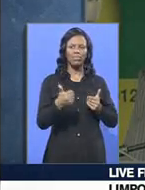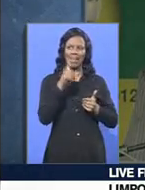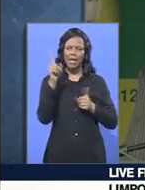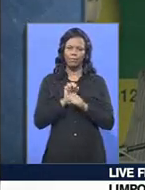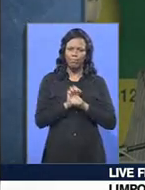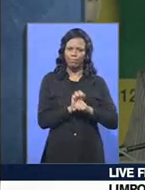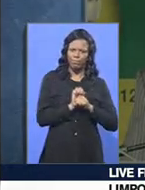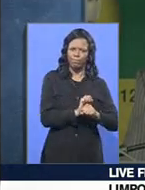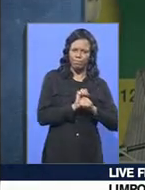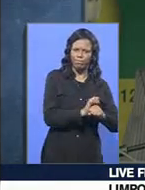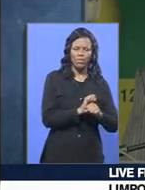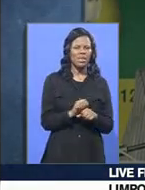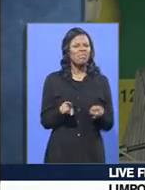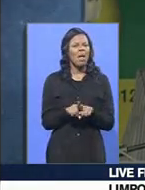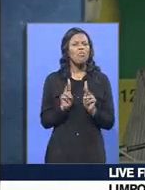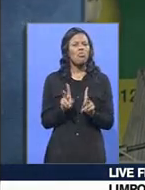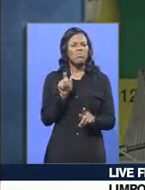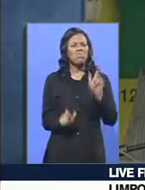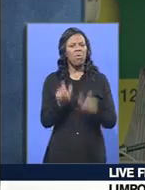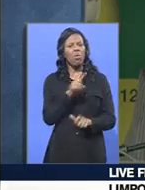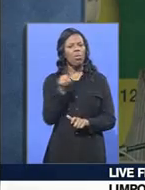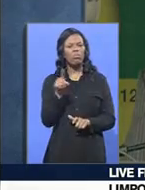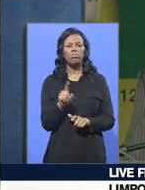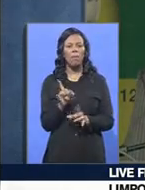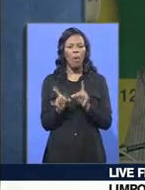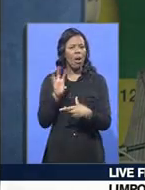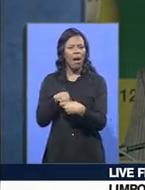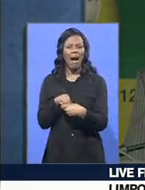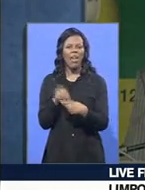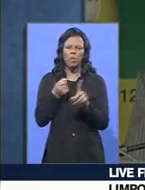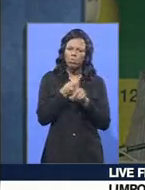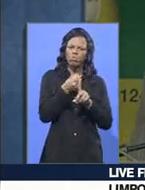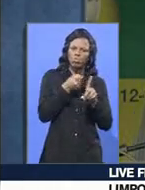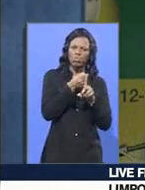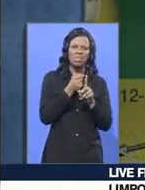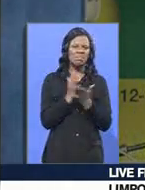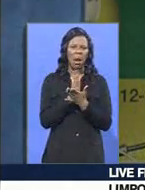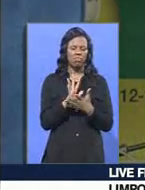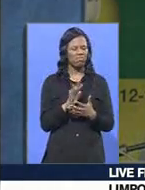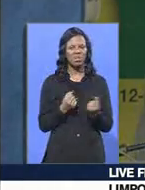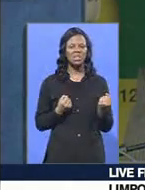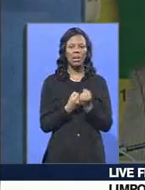demonstrations of ordinary citizens, and the sanctions and boycotts